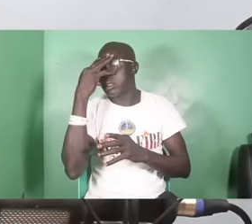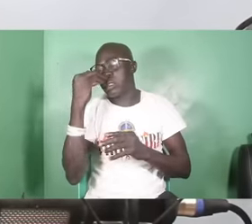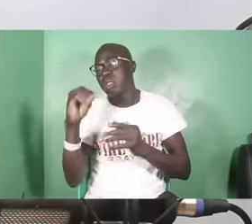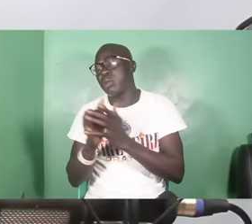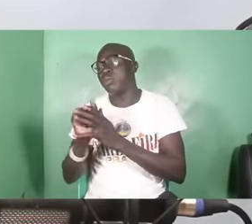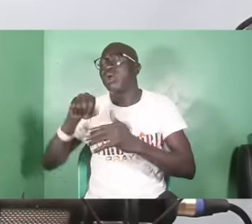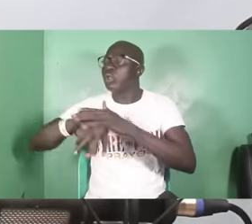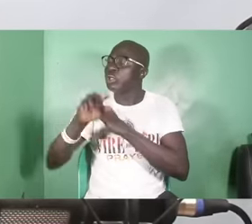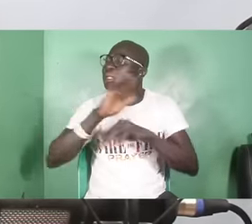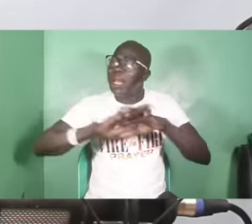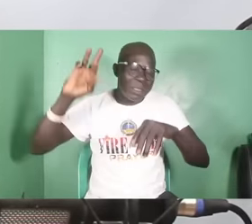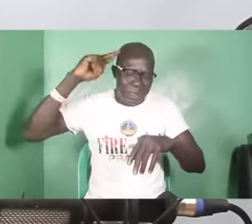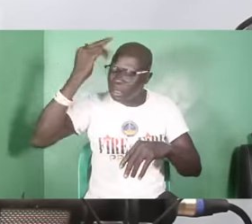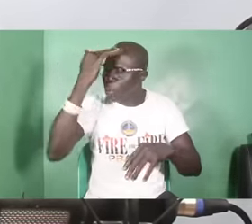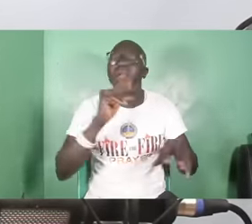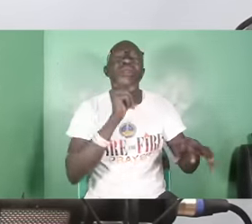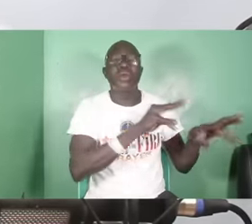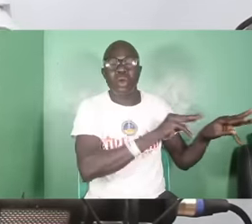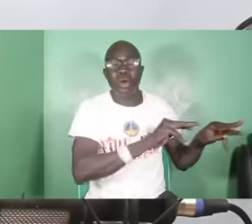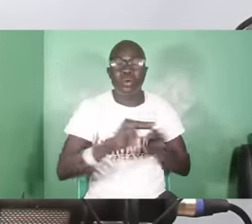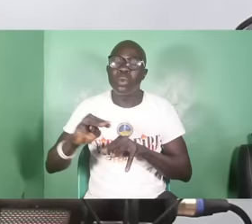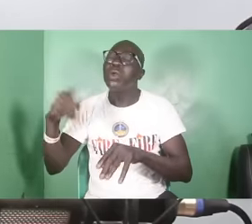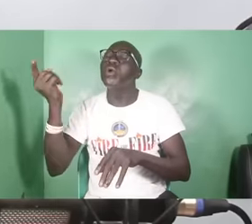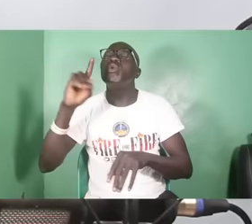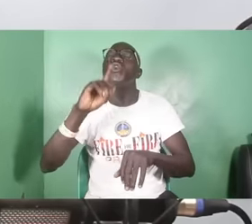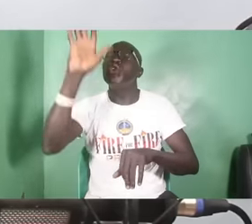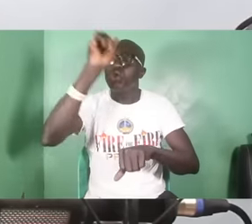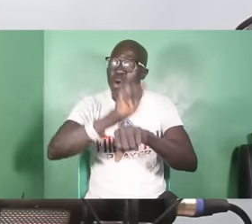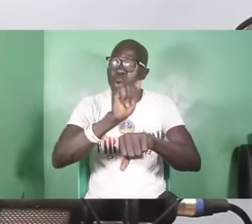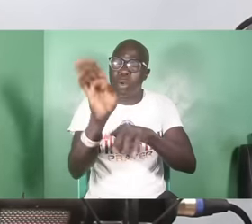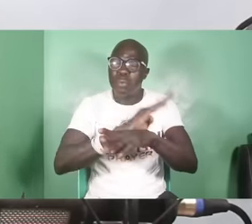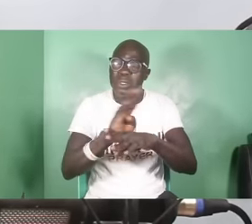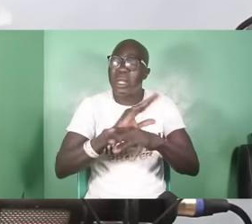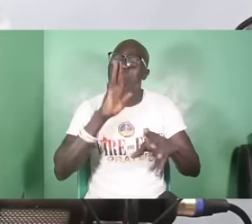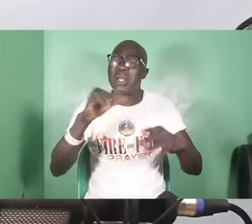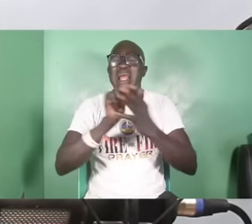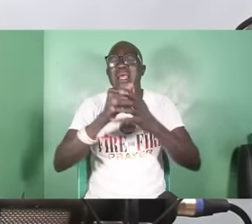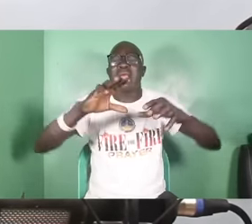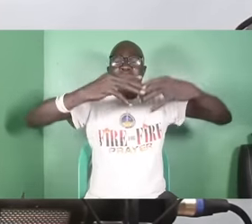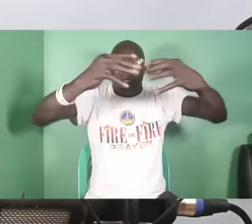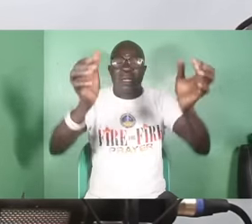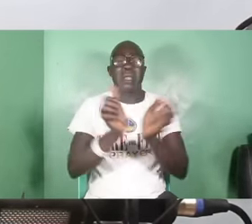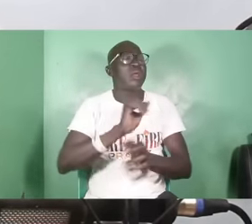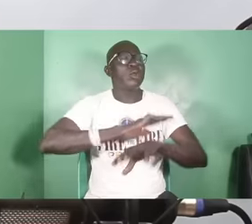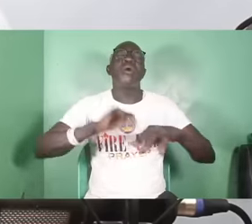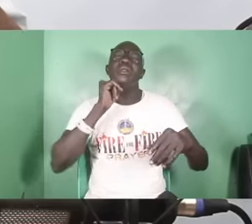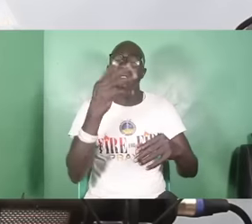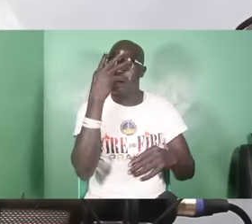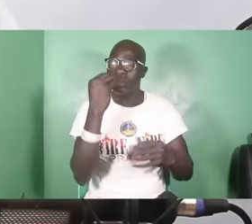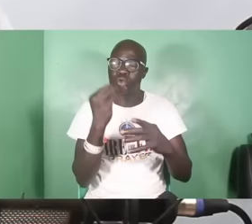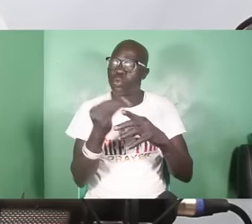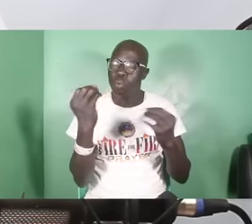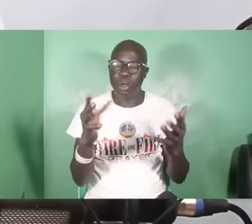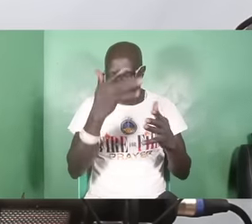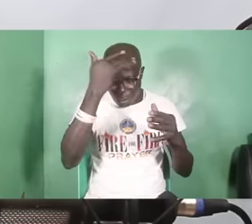You're asleep. One day, oh, soon. That's why you will not move. He said, "What the be at that good?" Your business like a stagnant. Ah, what a soon you. You must not sleep. Tori o what